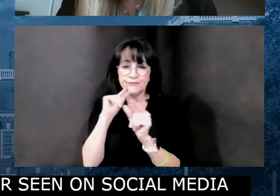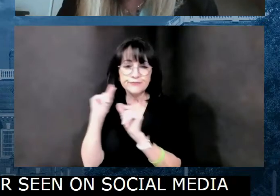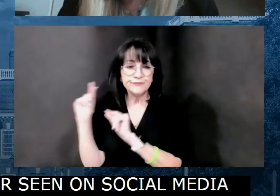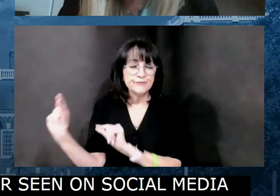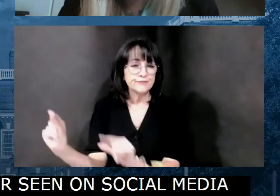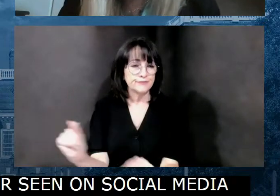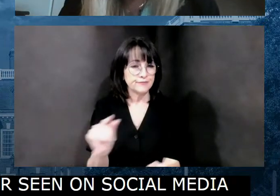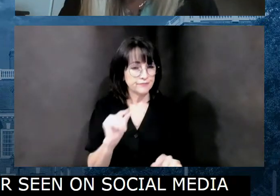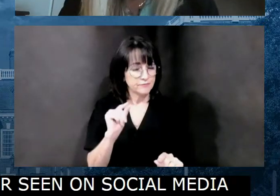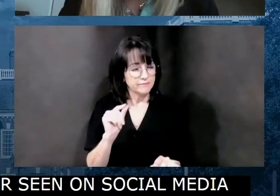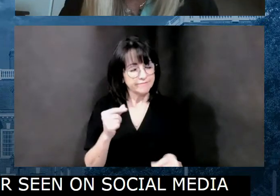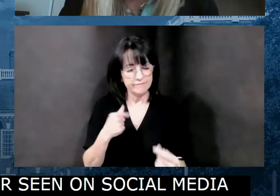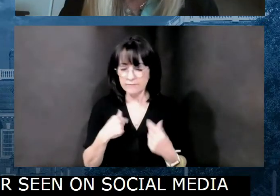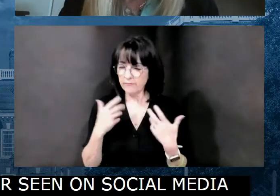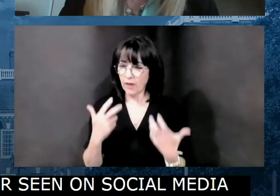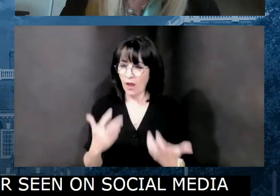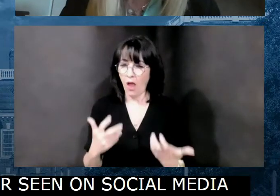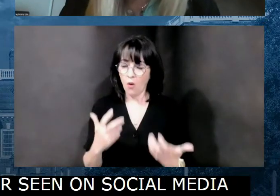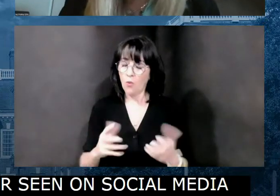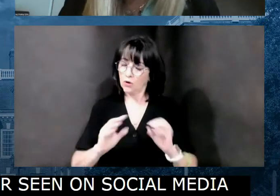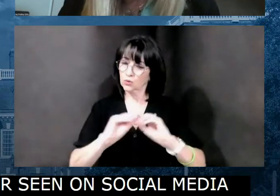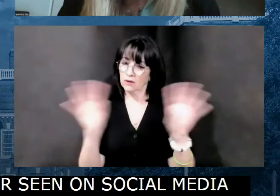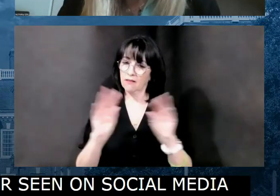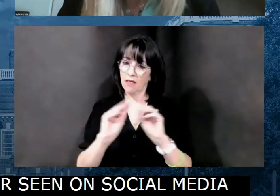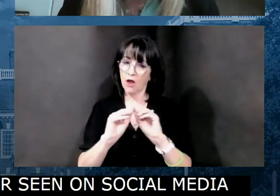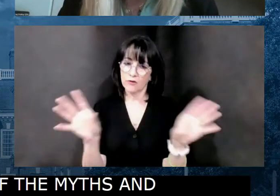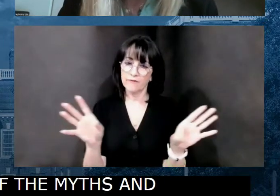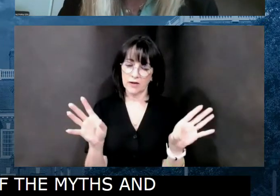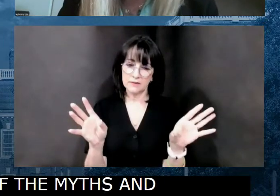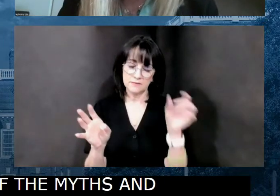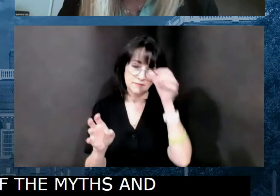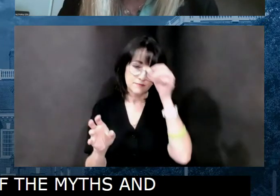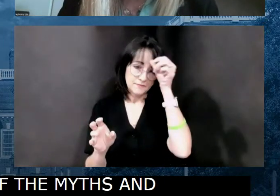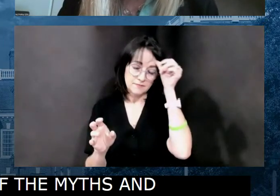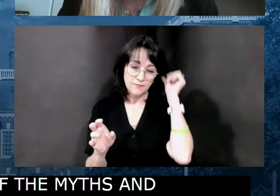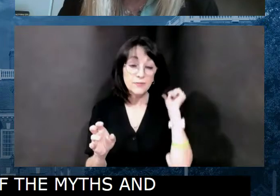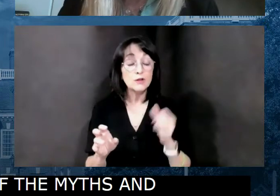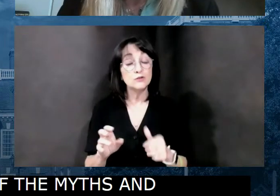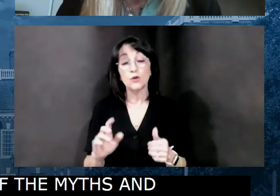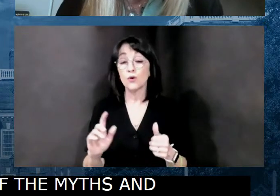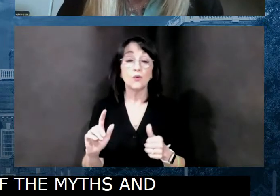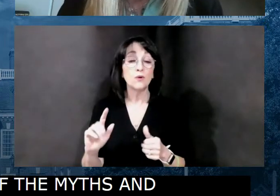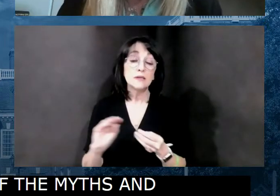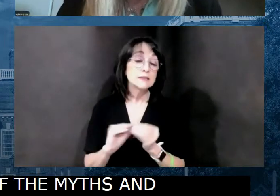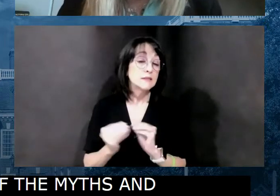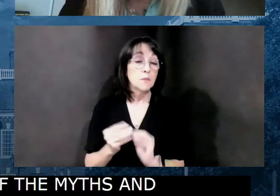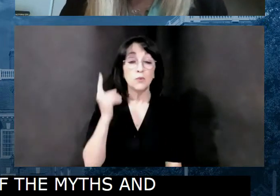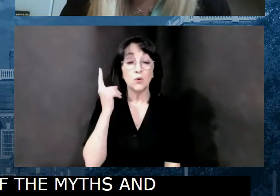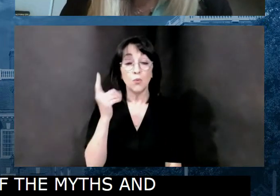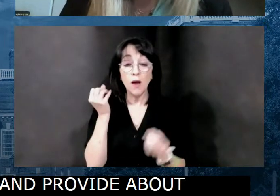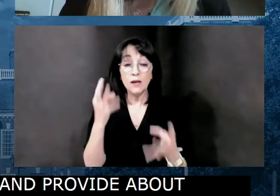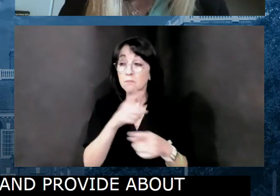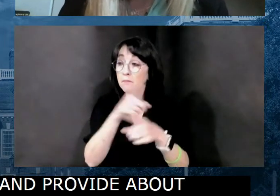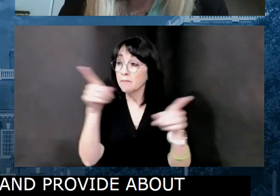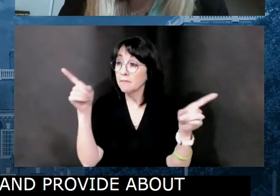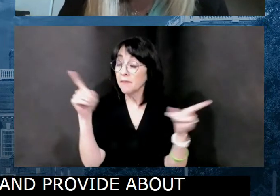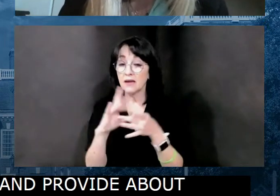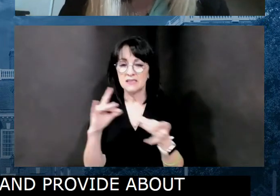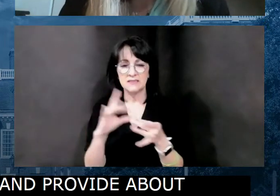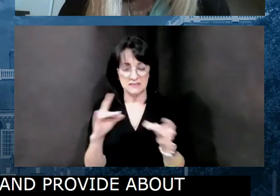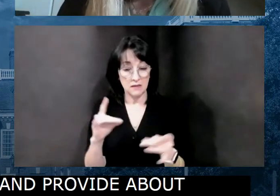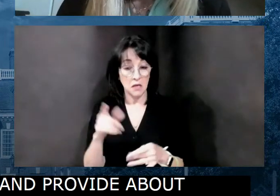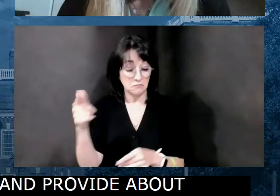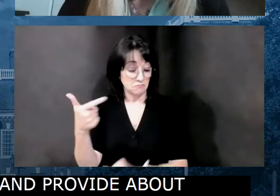and provide accurate science-based responses. So myth number one that we hear, the vaccine will alter my